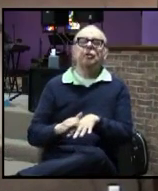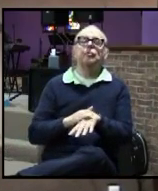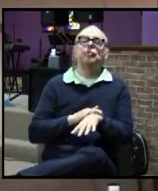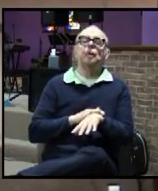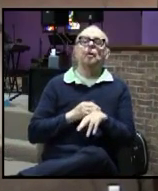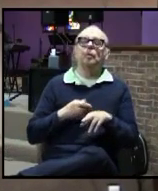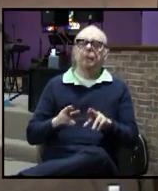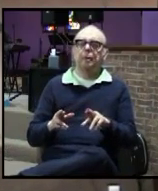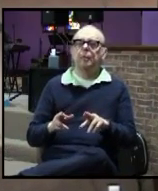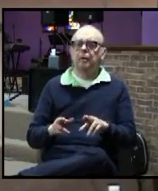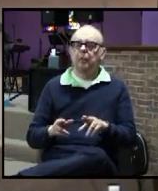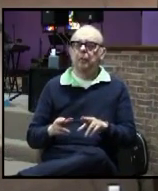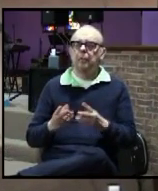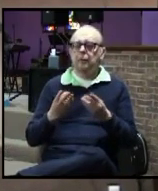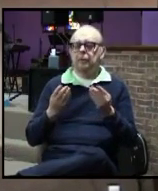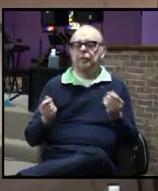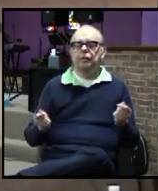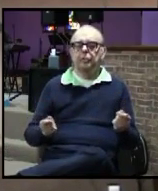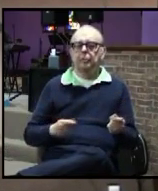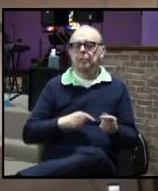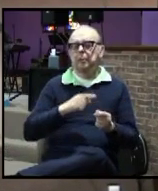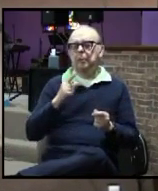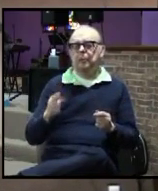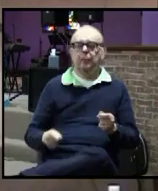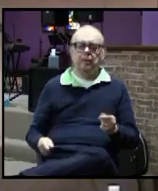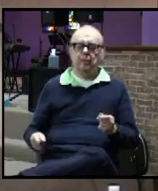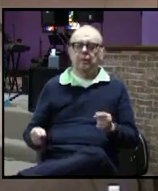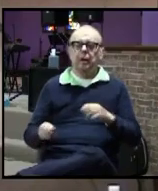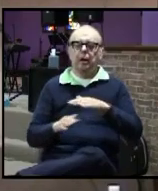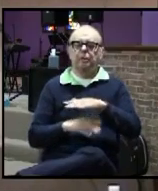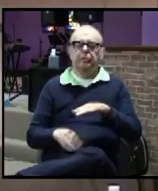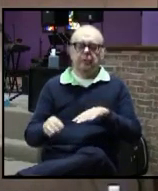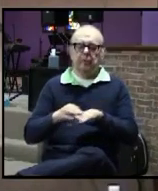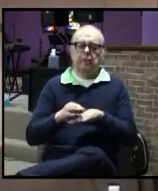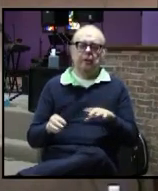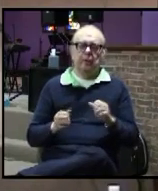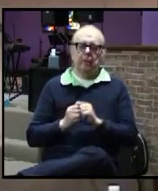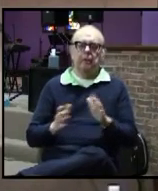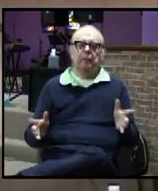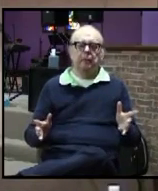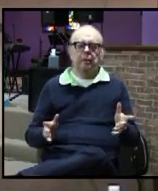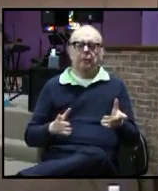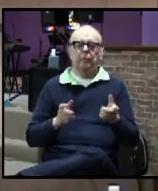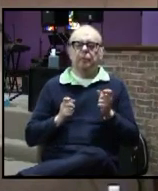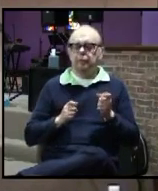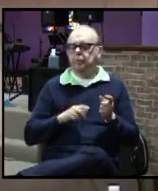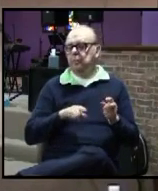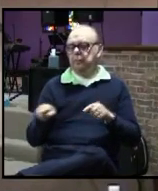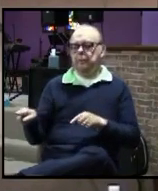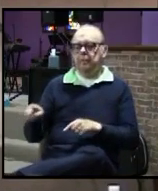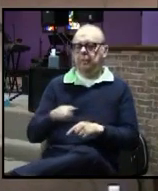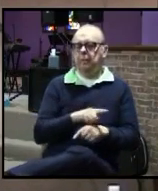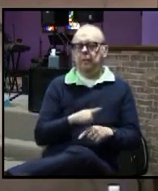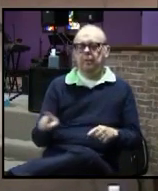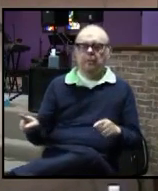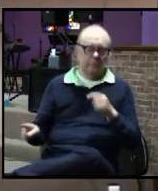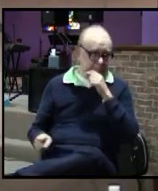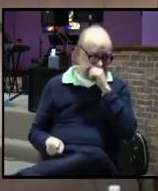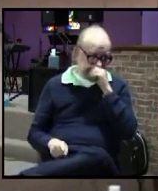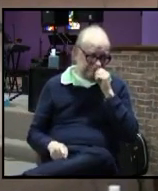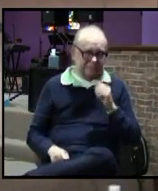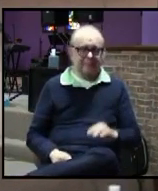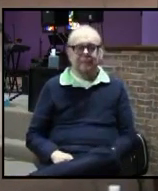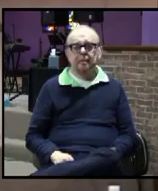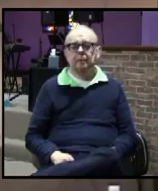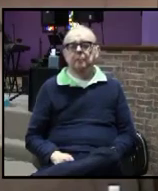one. The gentle slope, soft underfoot, without sudden turnings, without milestones,